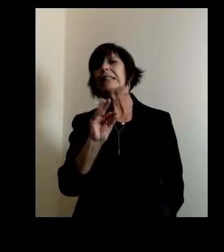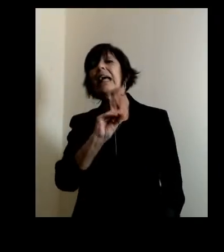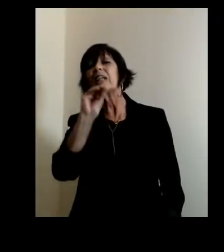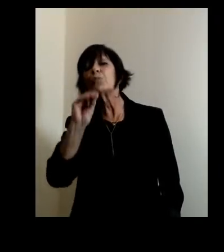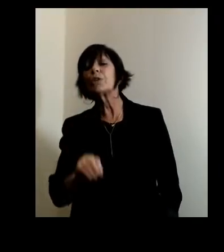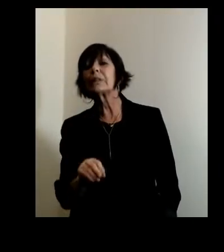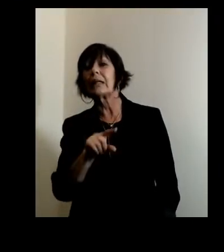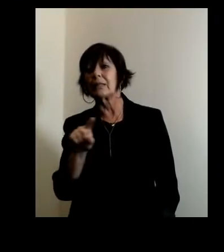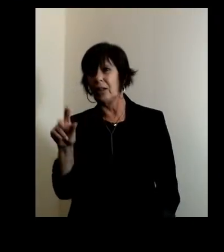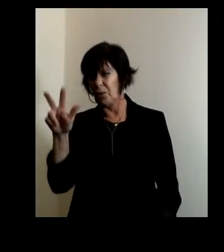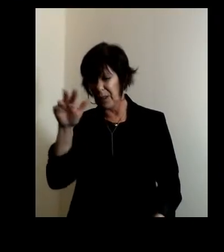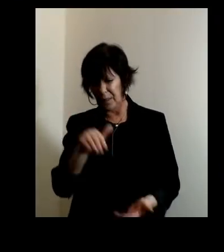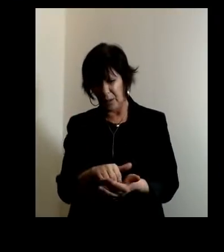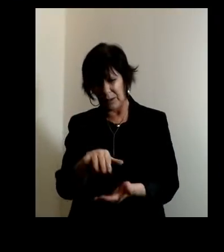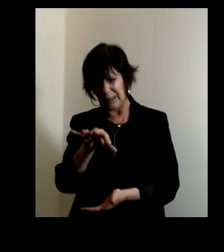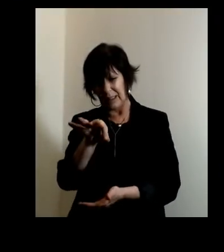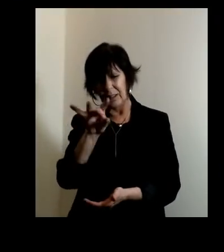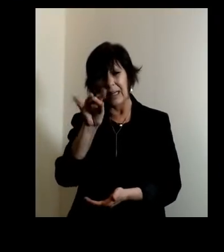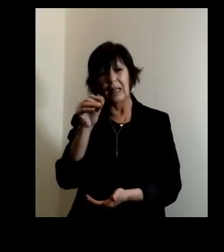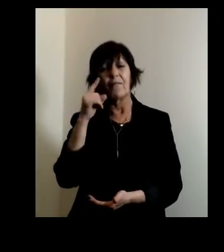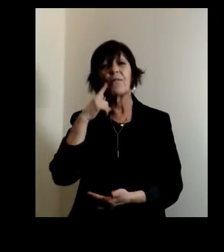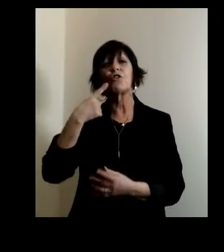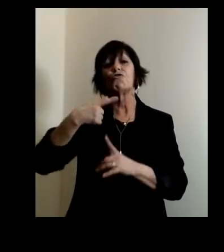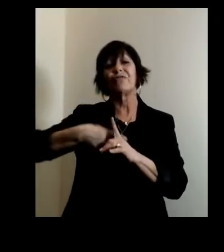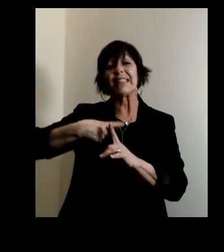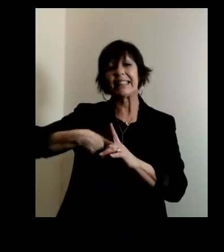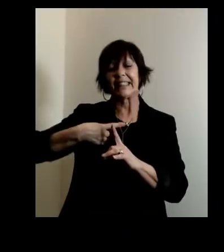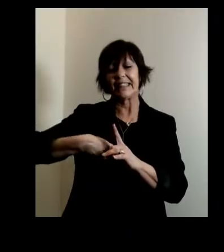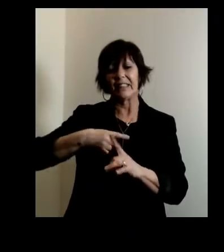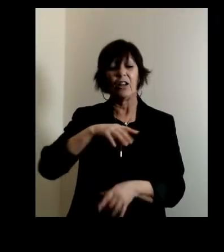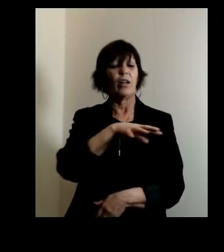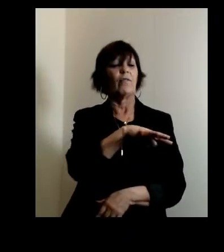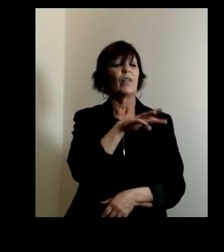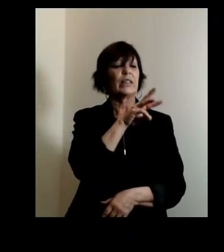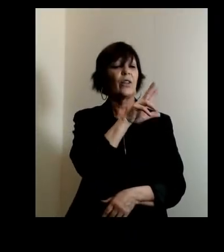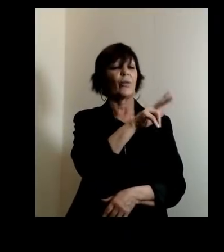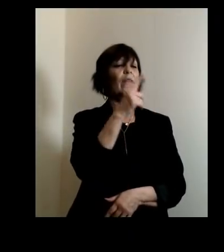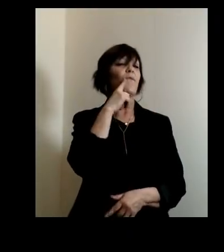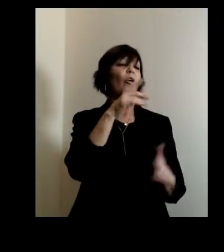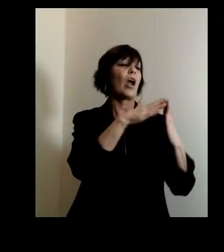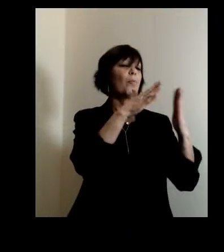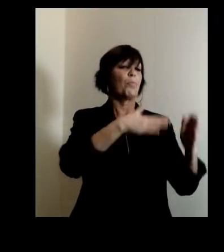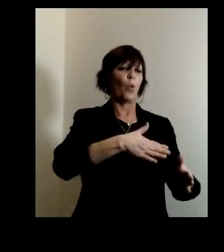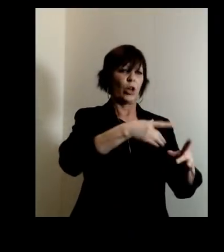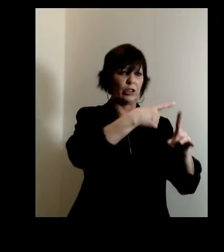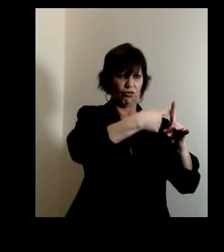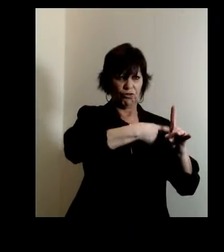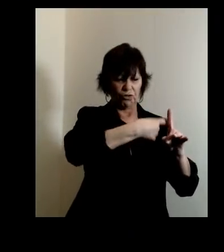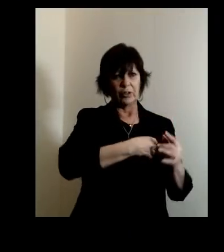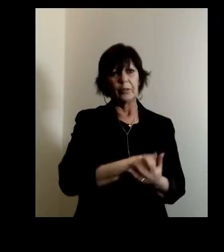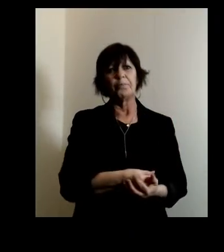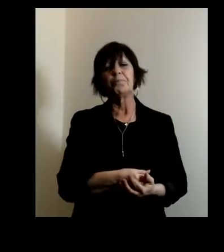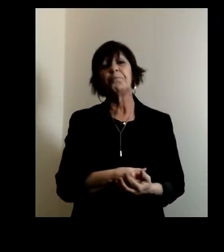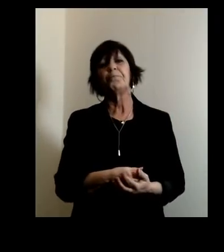of them, 3,980, were for rental assistance, 463 were for mortgage assistance.